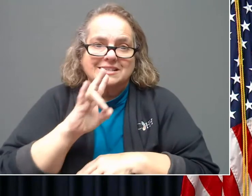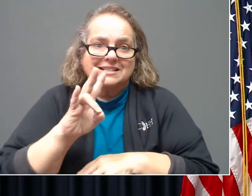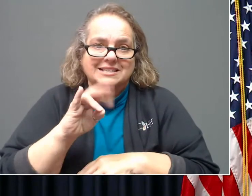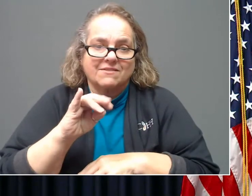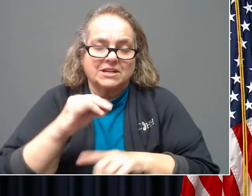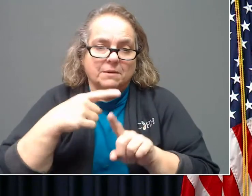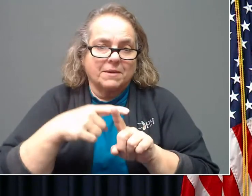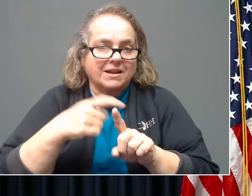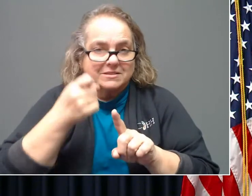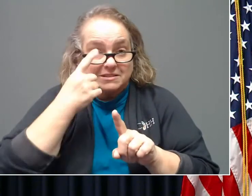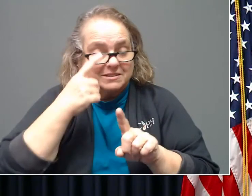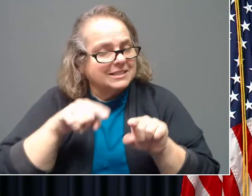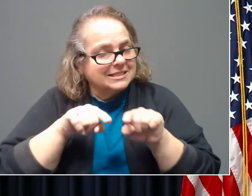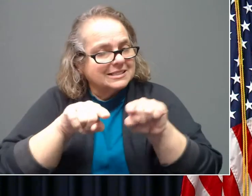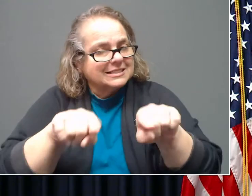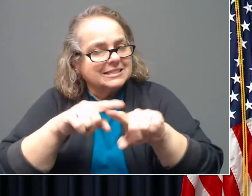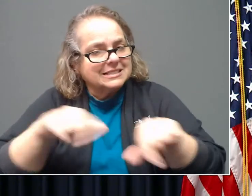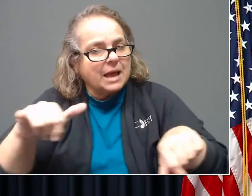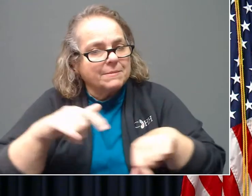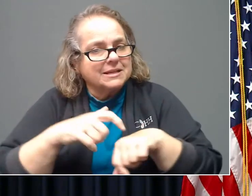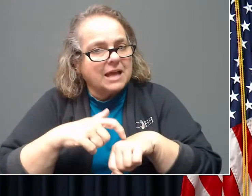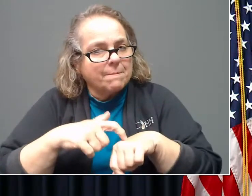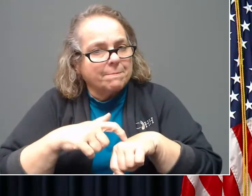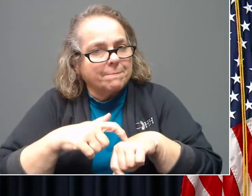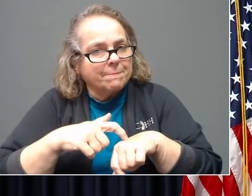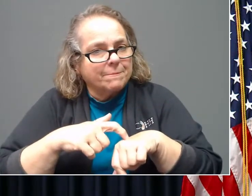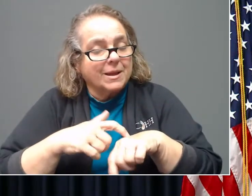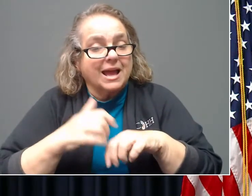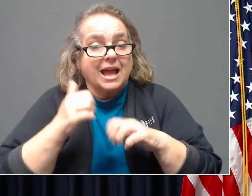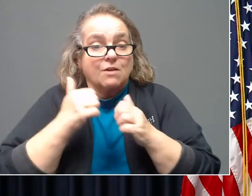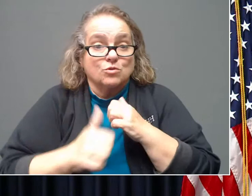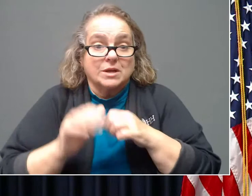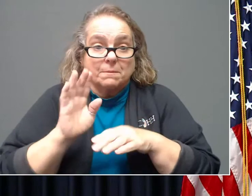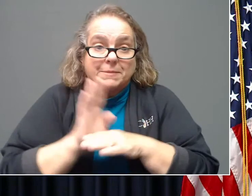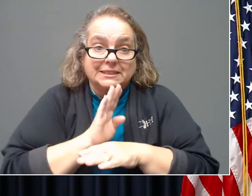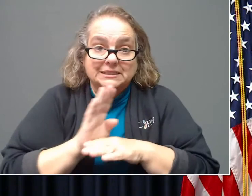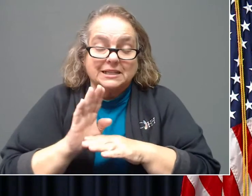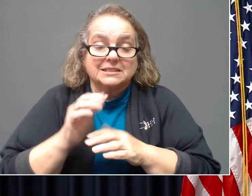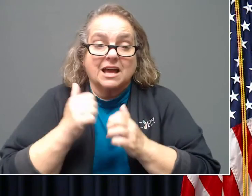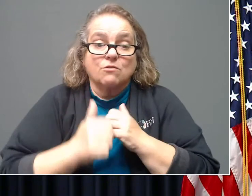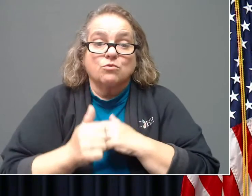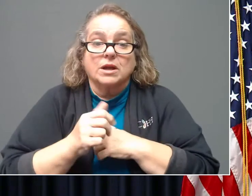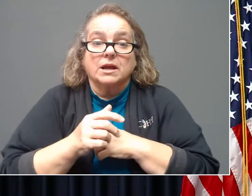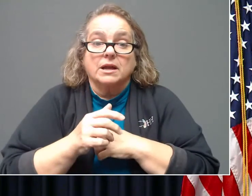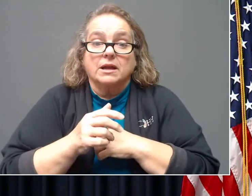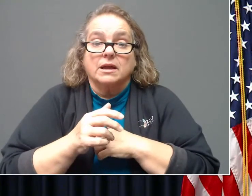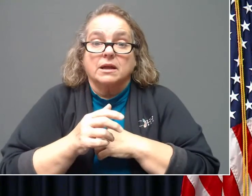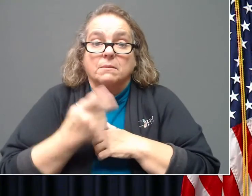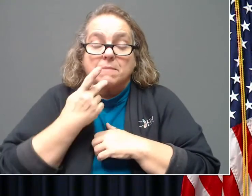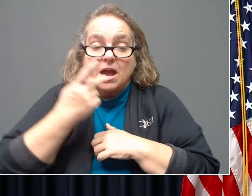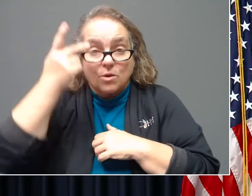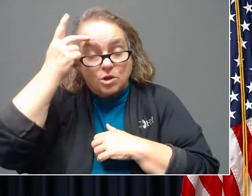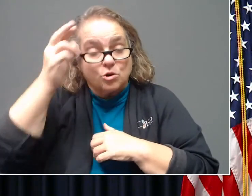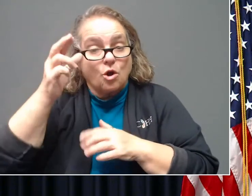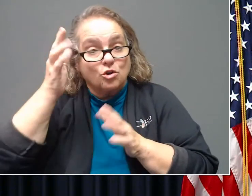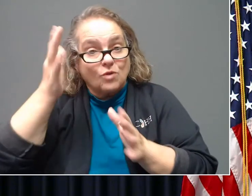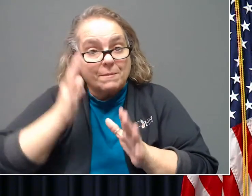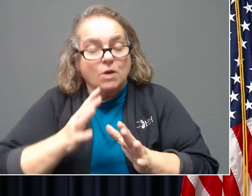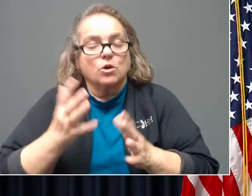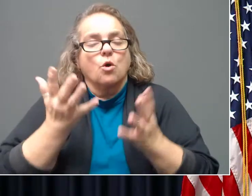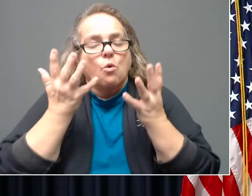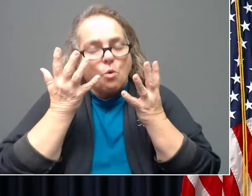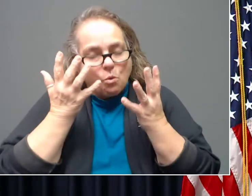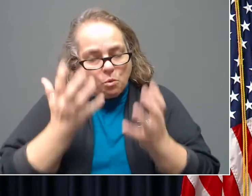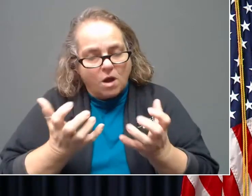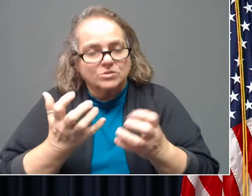time. But every business, every parent, every grandparent wants to get their kids back in school